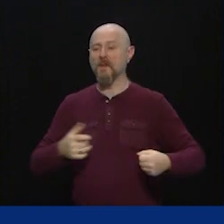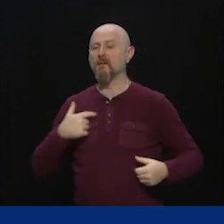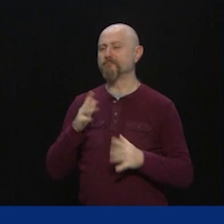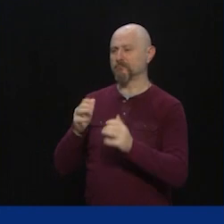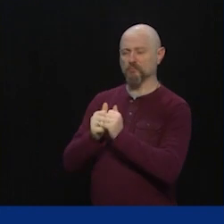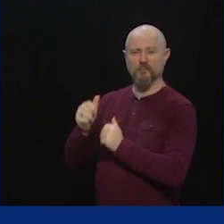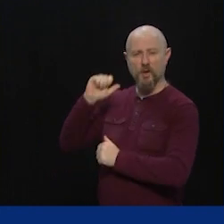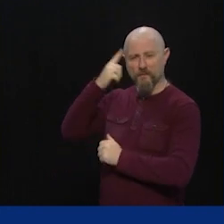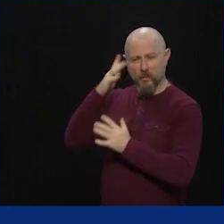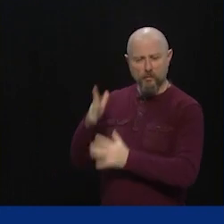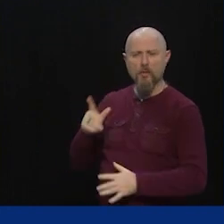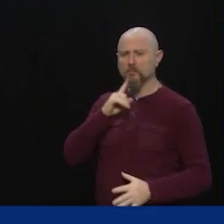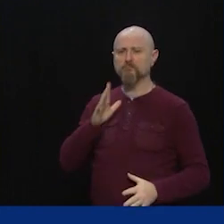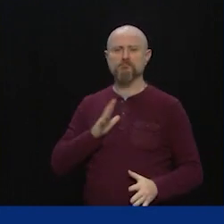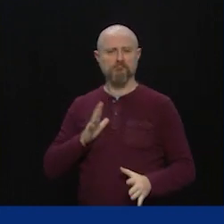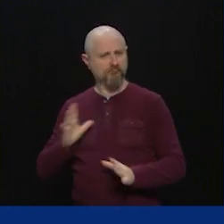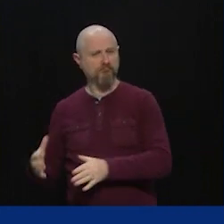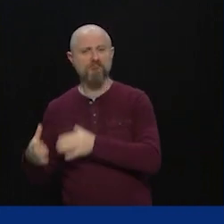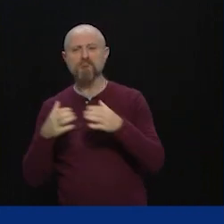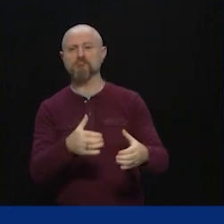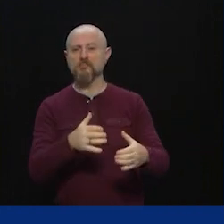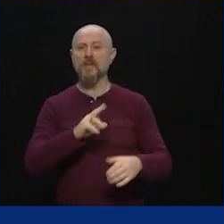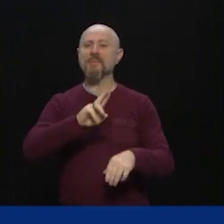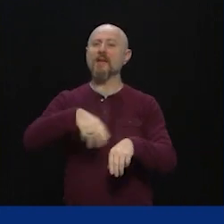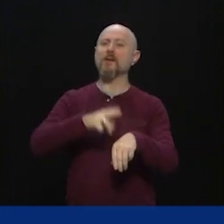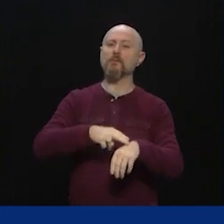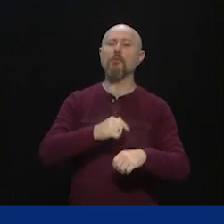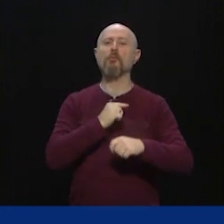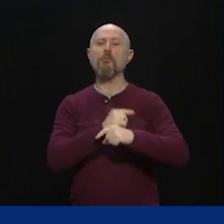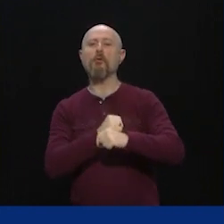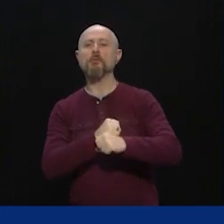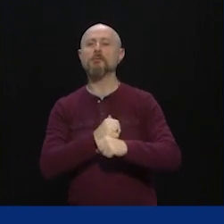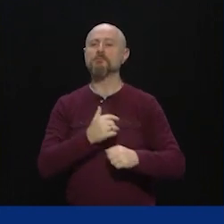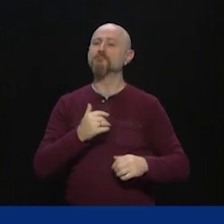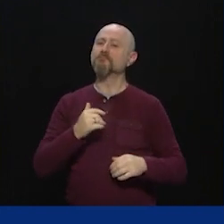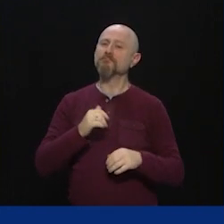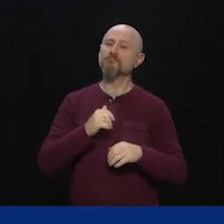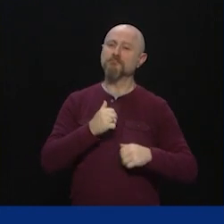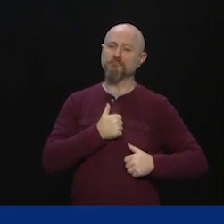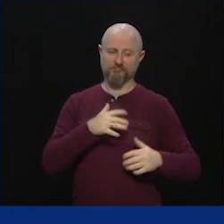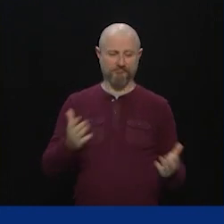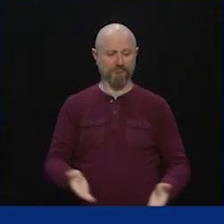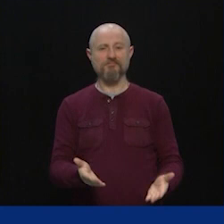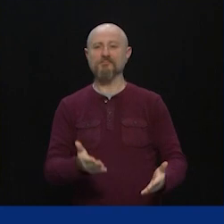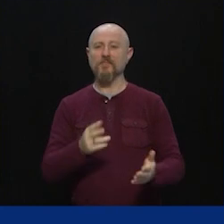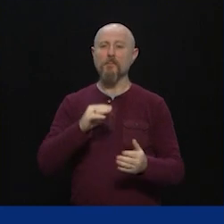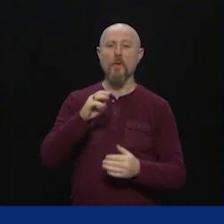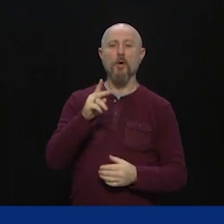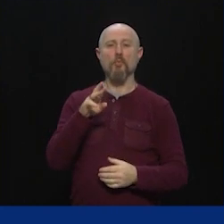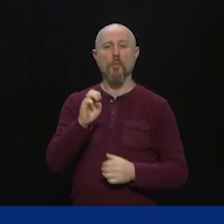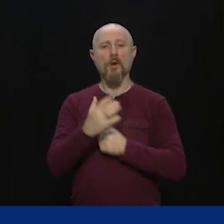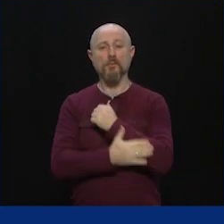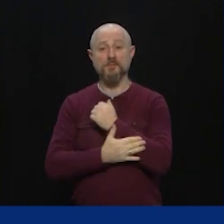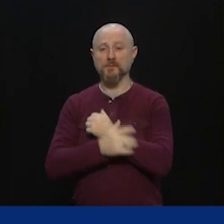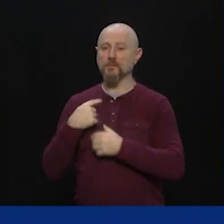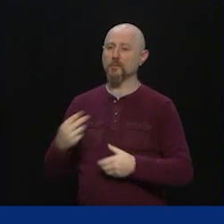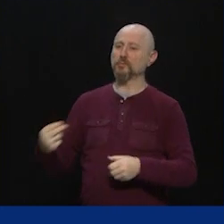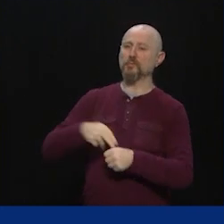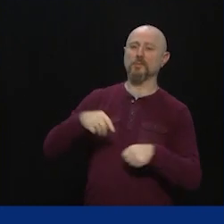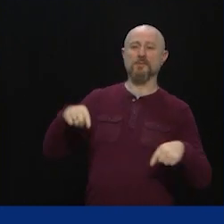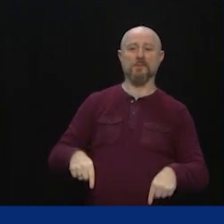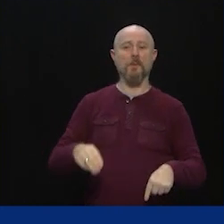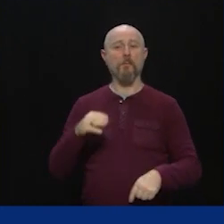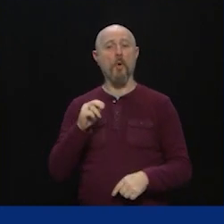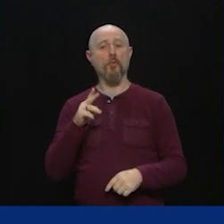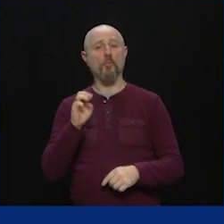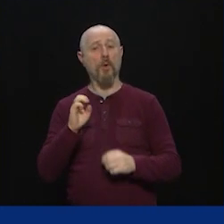by employing the National Guard here to Monroe County. The men and women of the National Guard joined our hardworking team at Monroe Community Hospital to